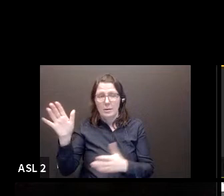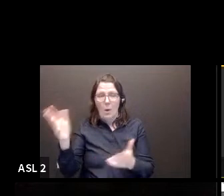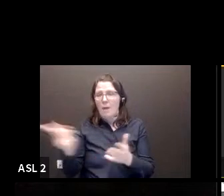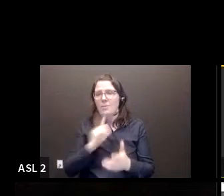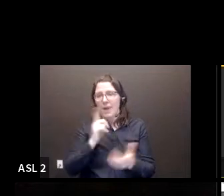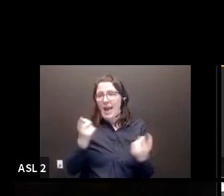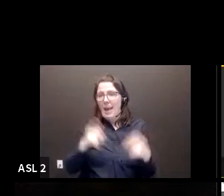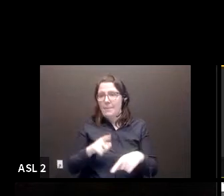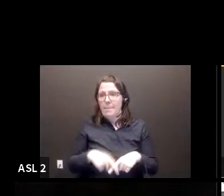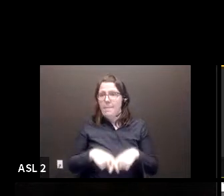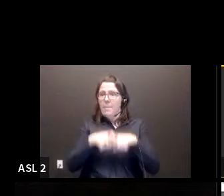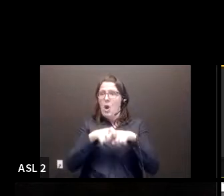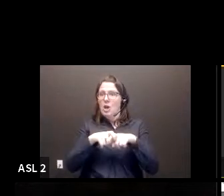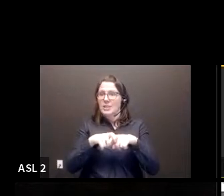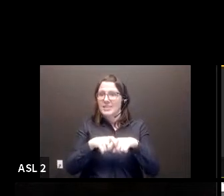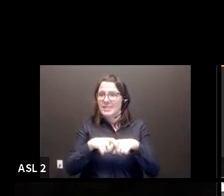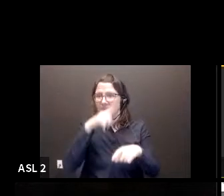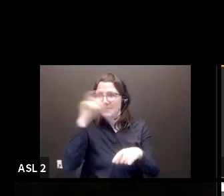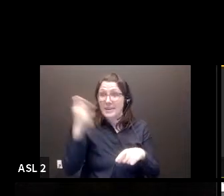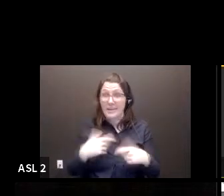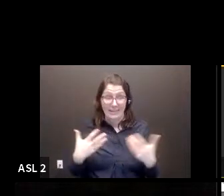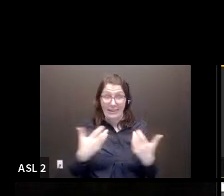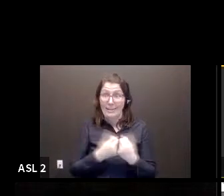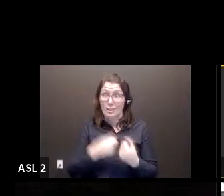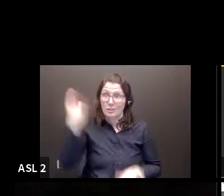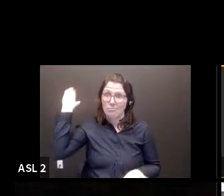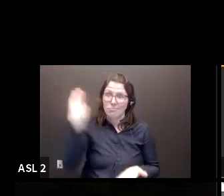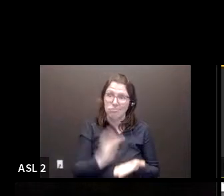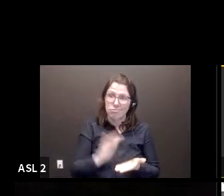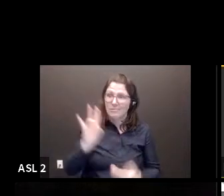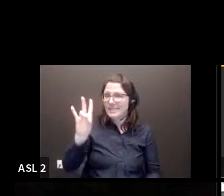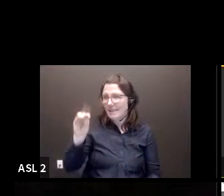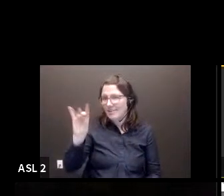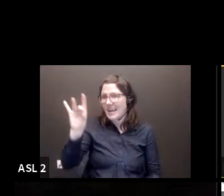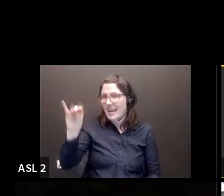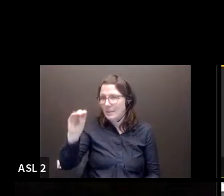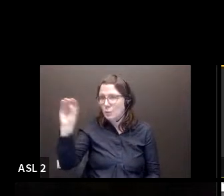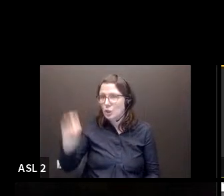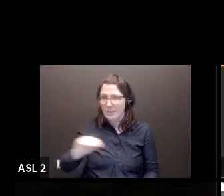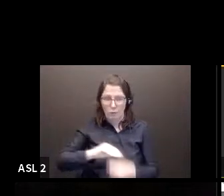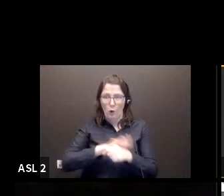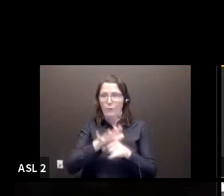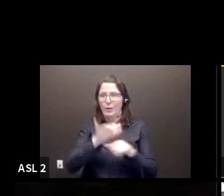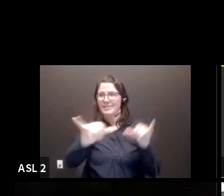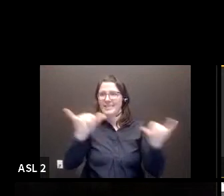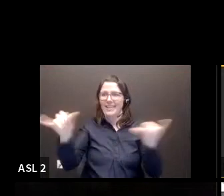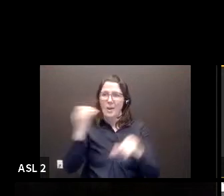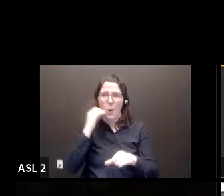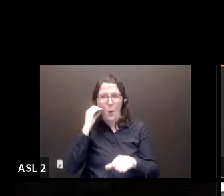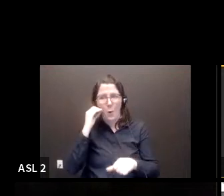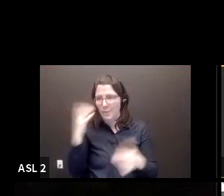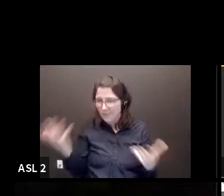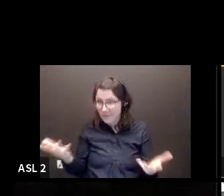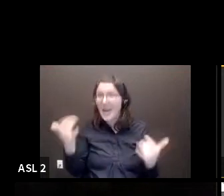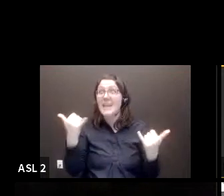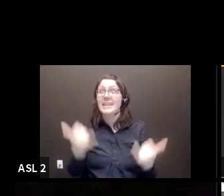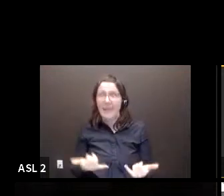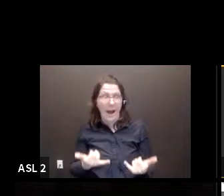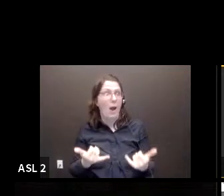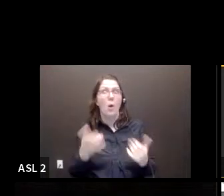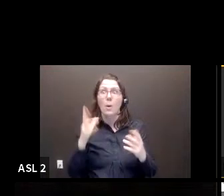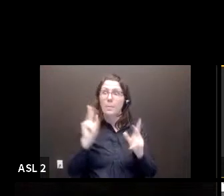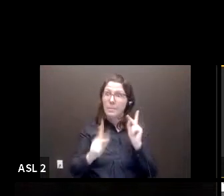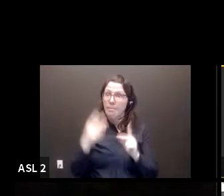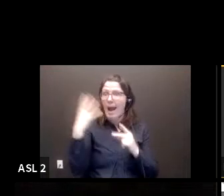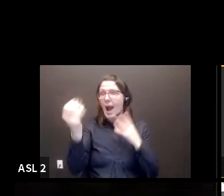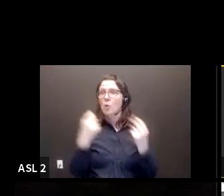75 80 percent reduction in actual collisions so um but you know now we're starting to see pre-pandemic volumes creep back up so i